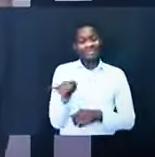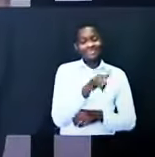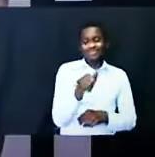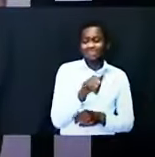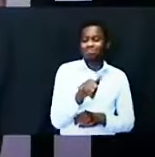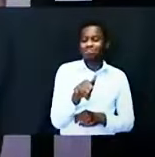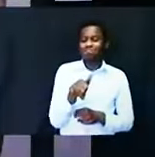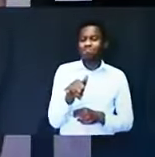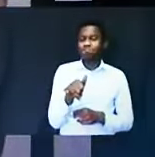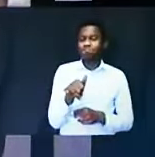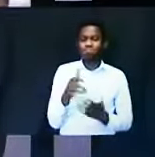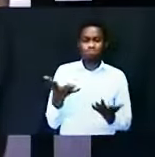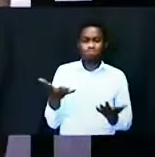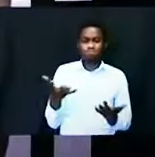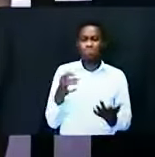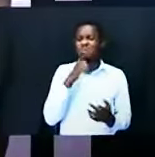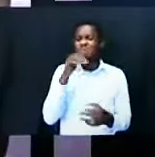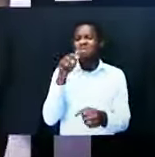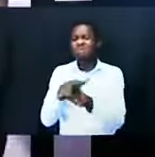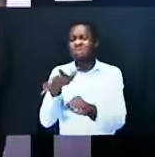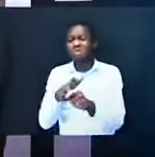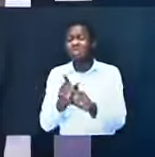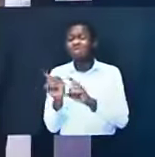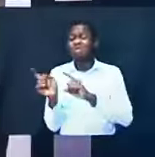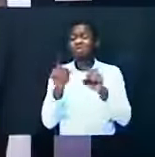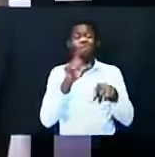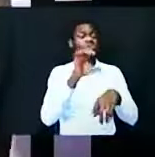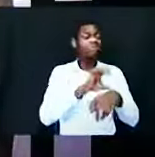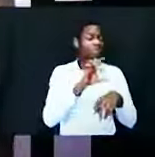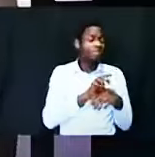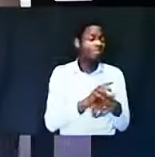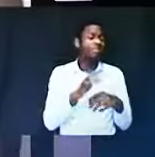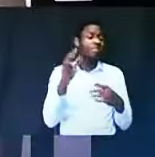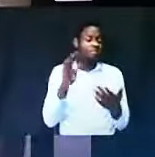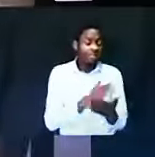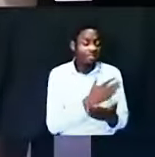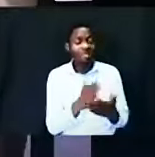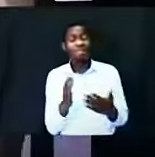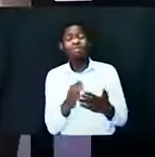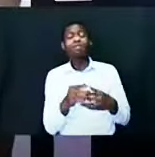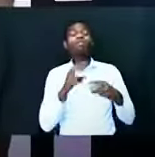brother, to sing and or to shout and to claim that you are Christian.